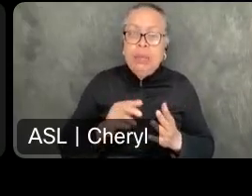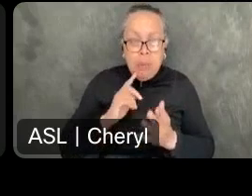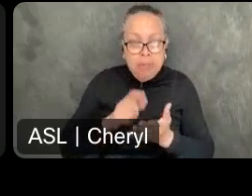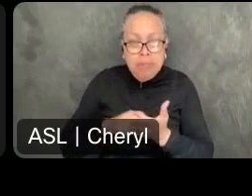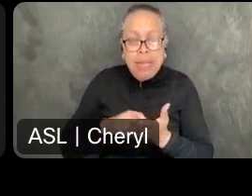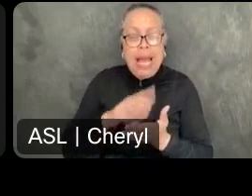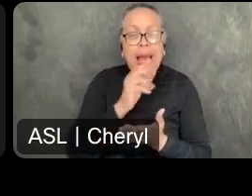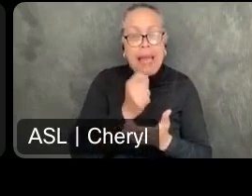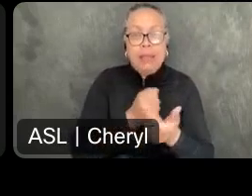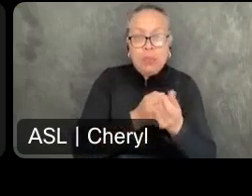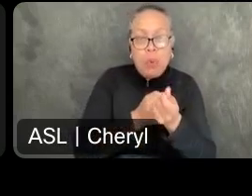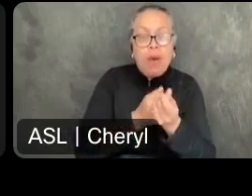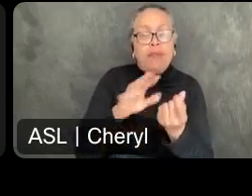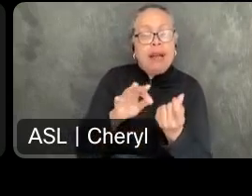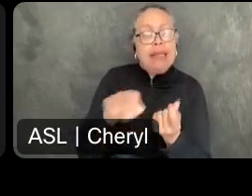establish safety.